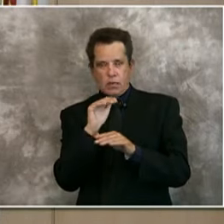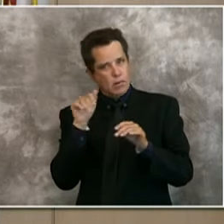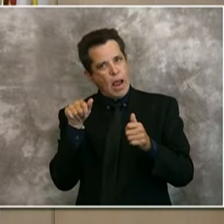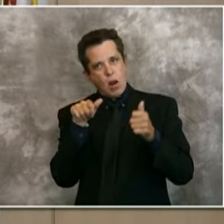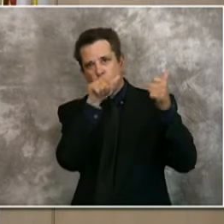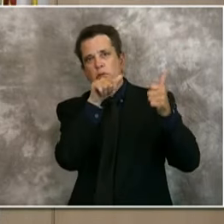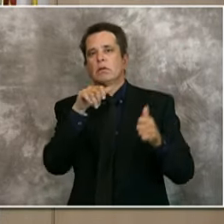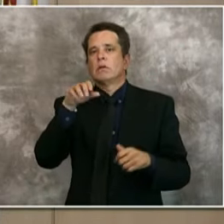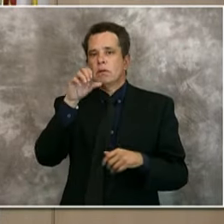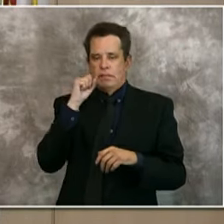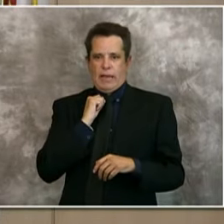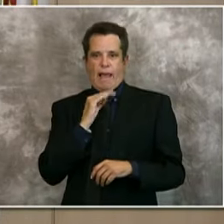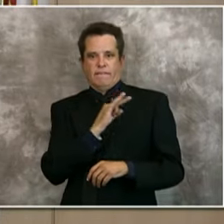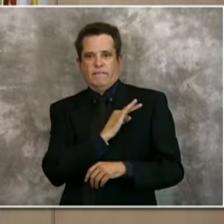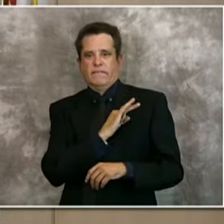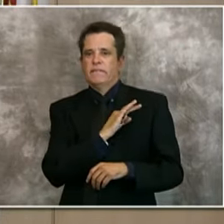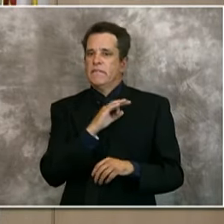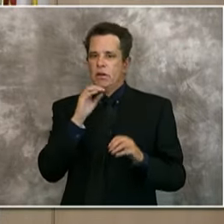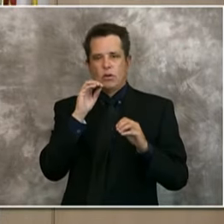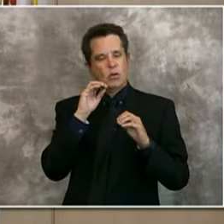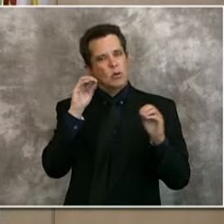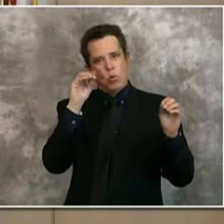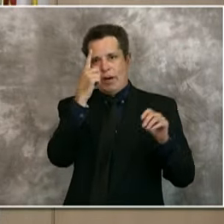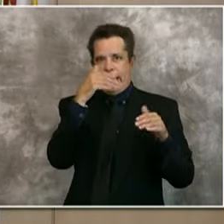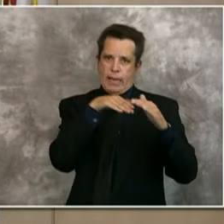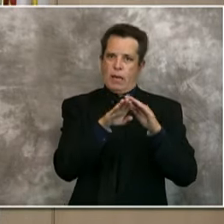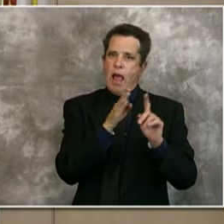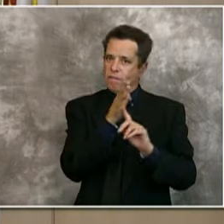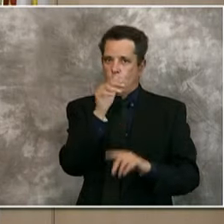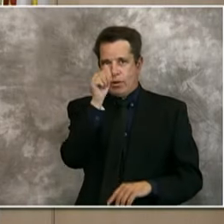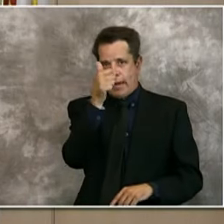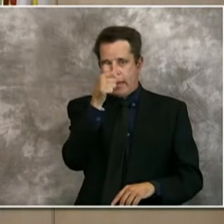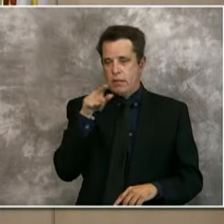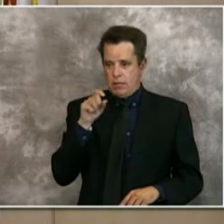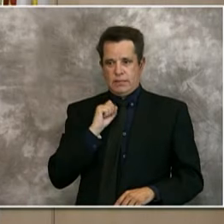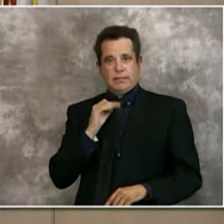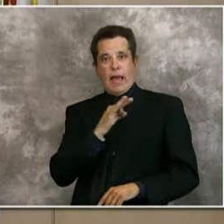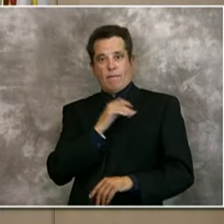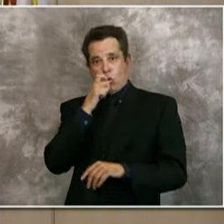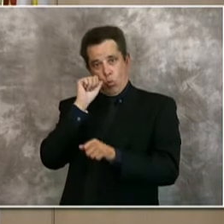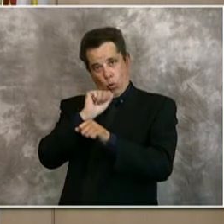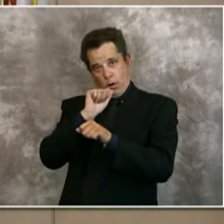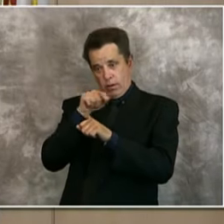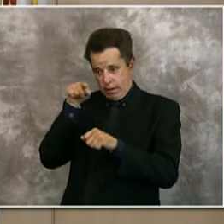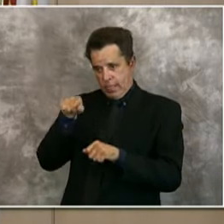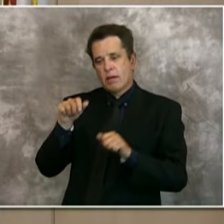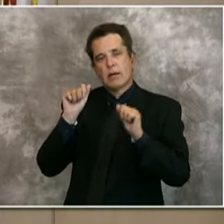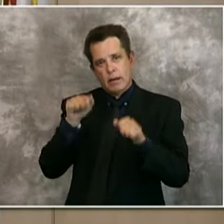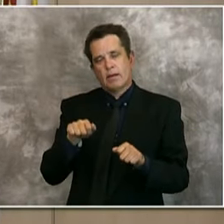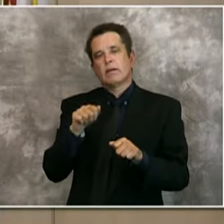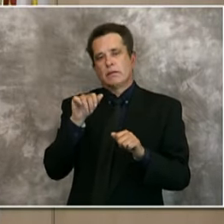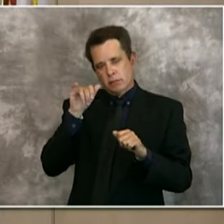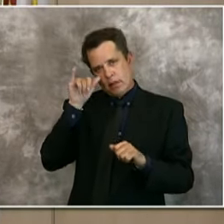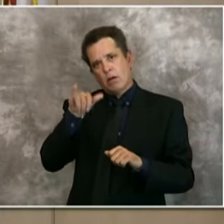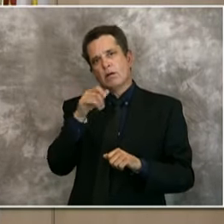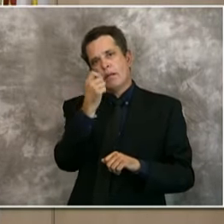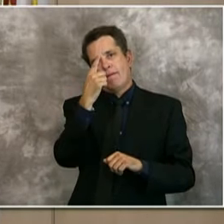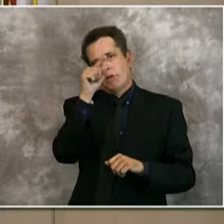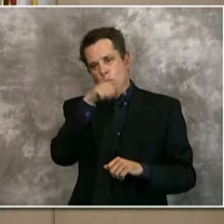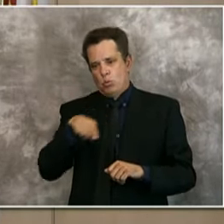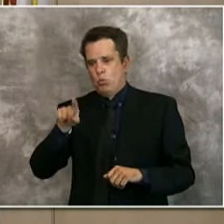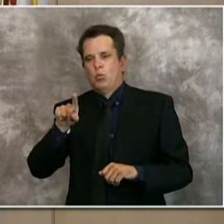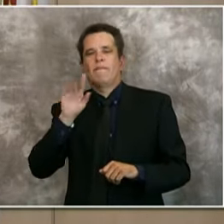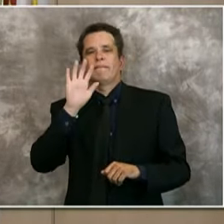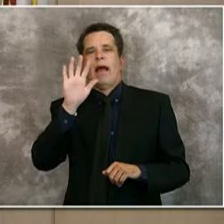staff needed to close, open, or clean shall be in the facility between 11 p.m. and 5 a.m. It